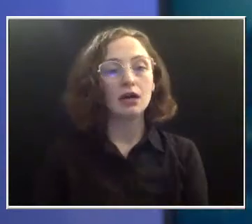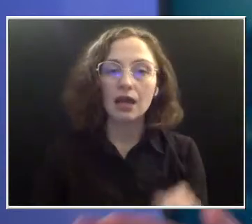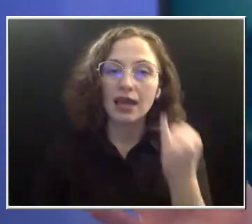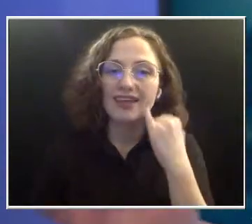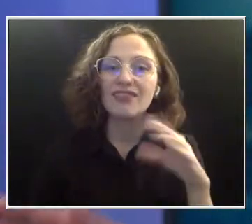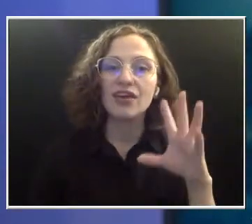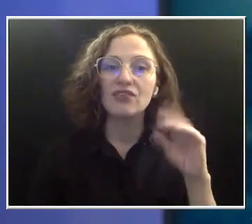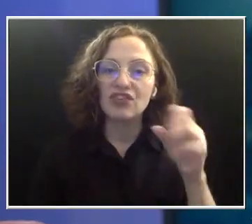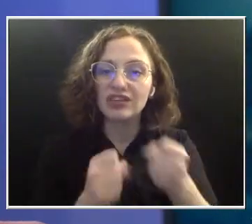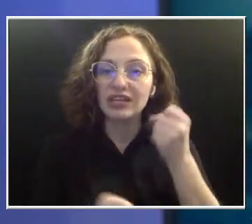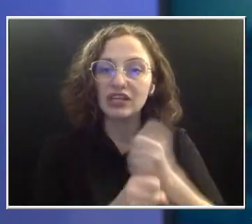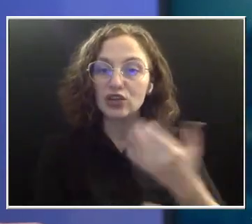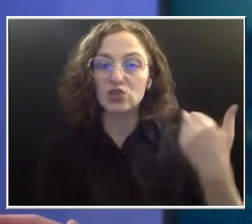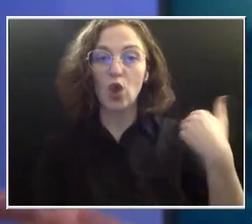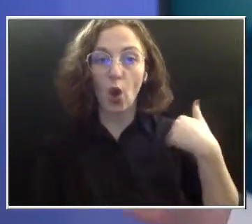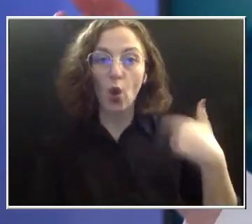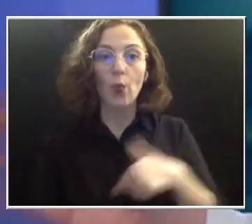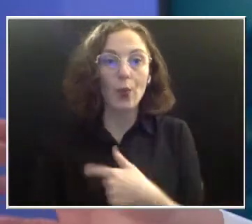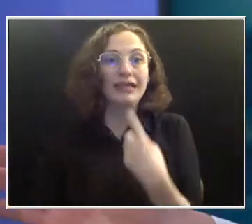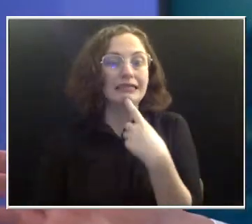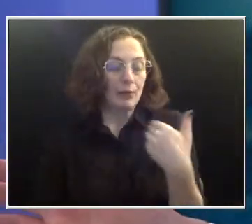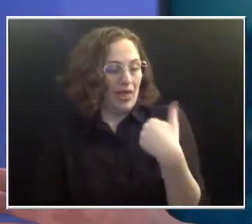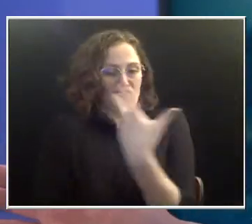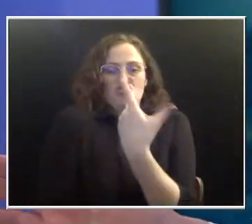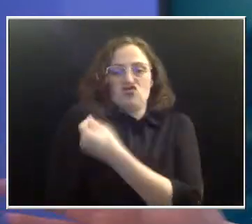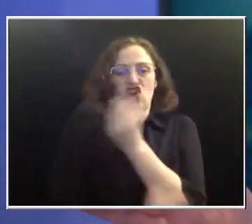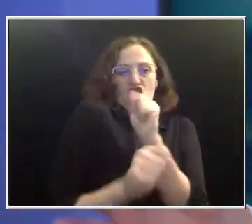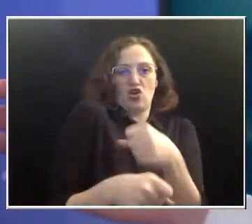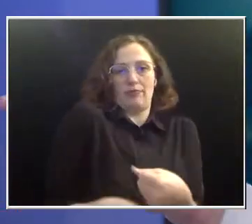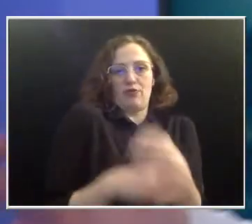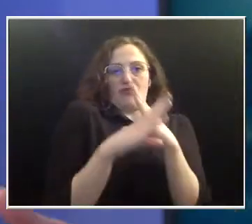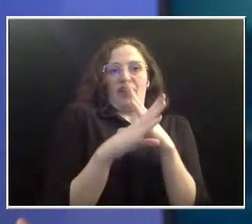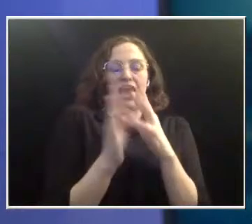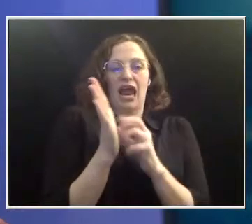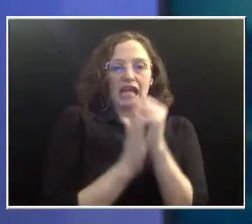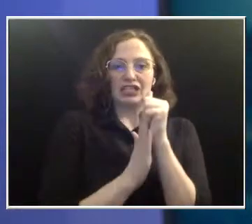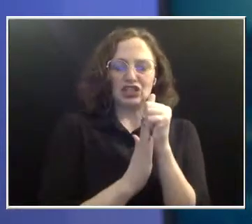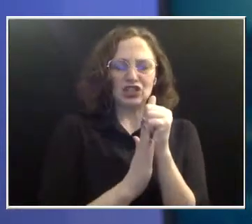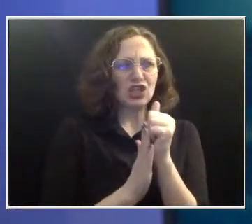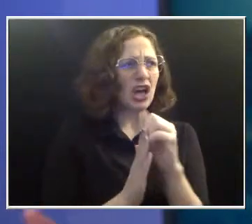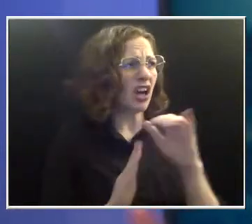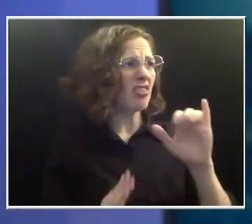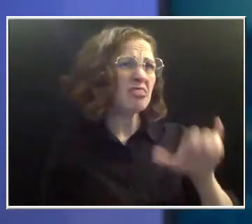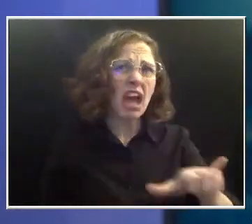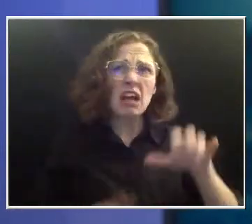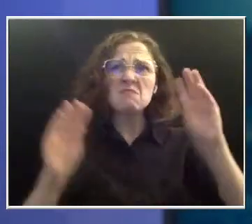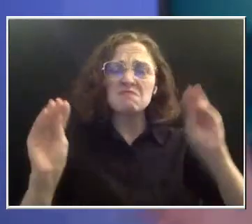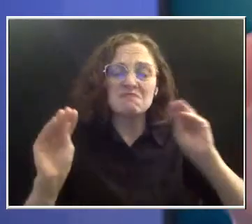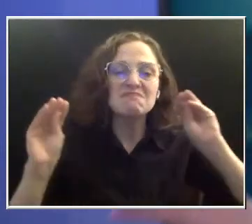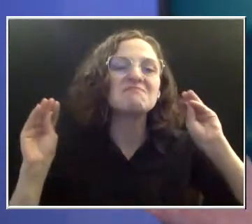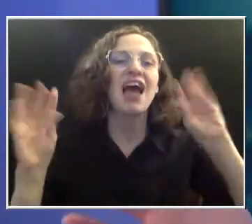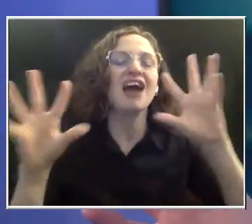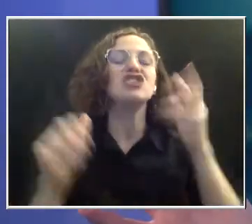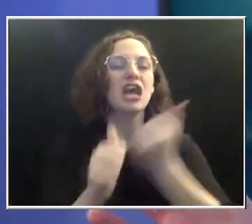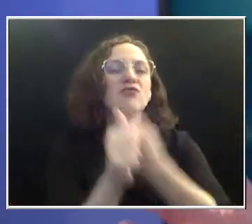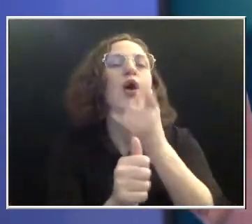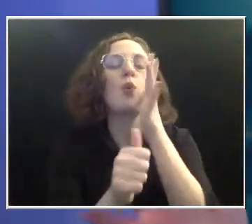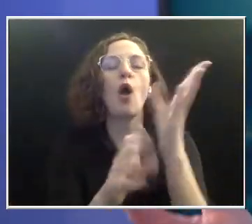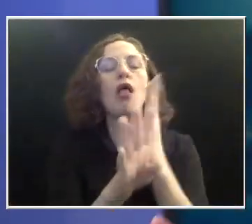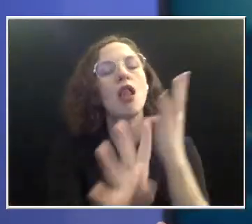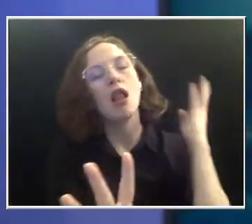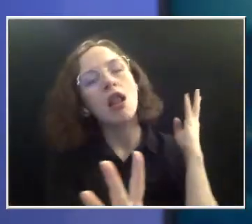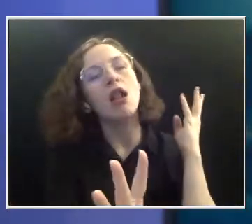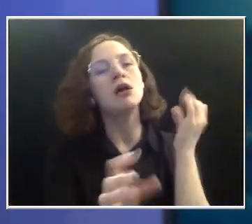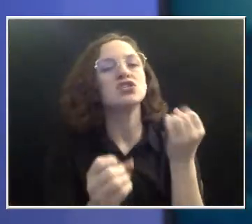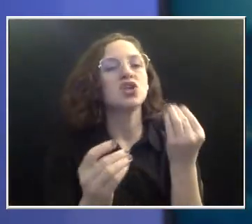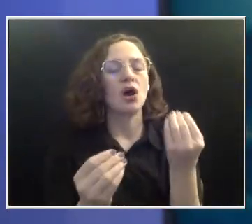shot that will prevent cancer, everyone would have said, this is magic, like, put me in line. Like, so it's really astounding to me that we have